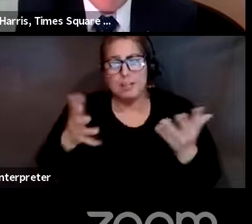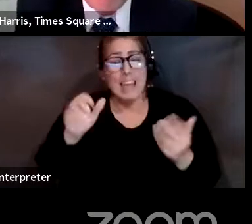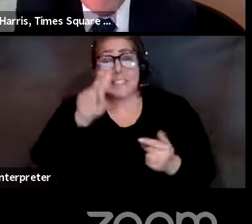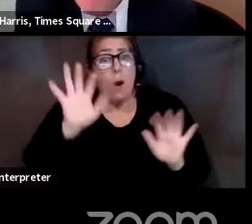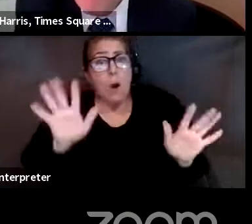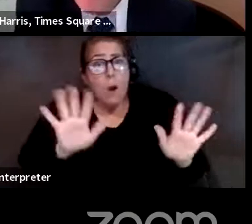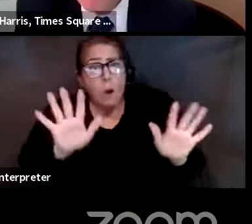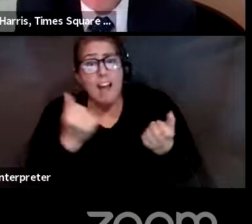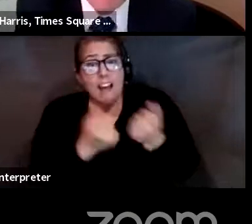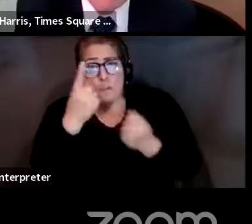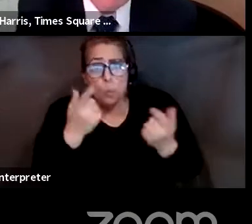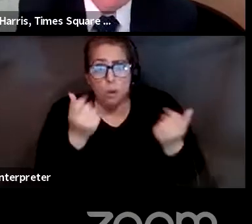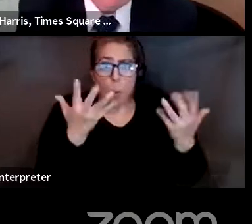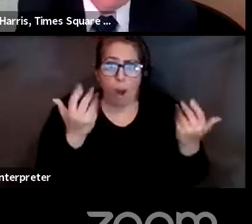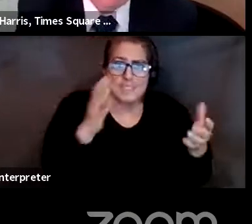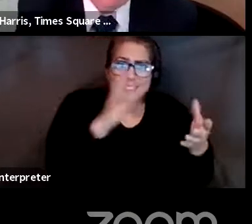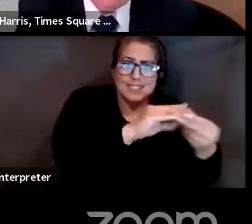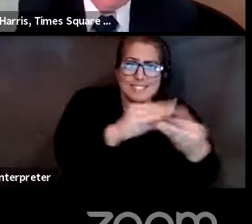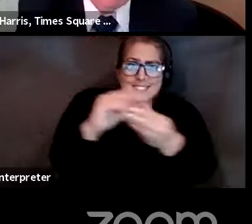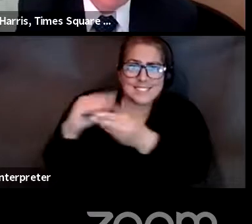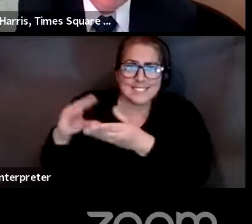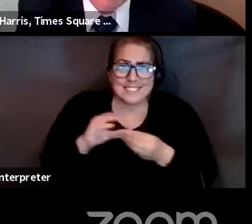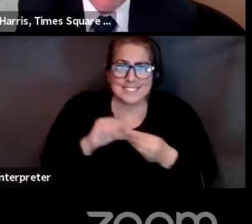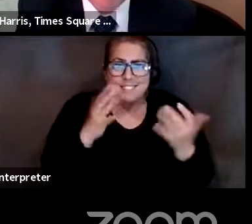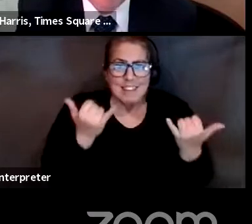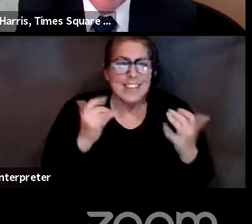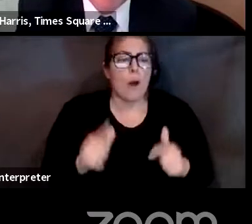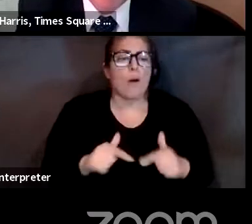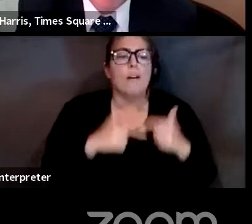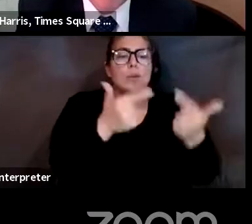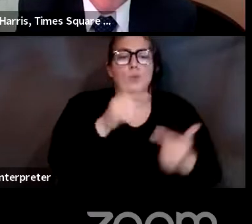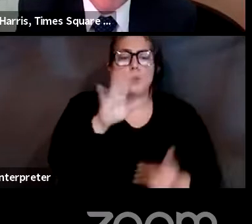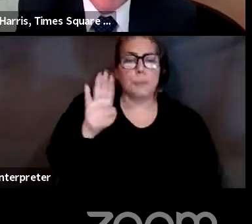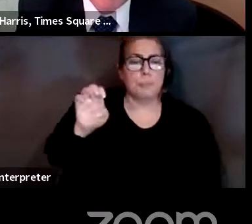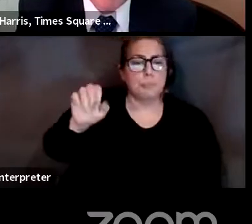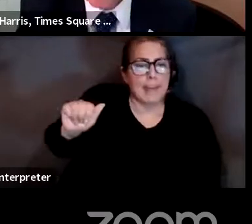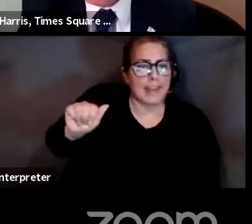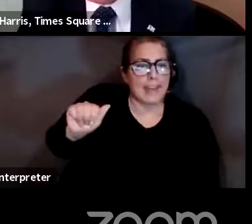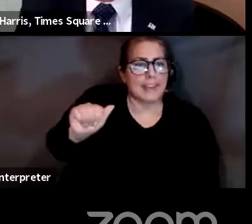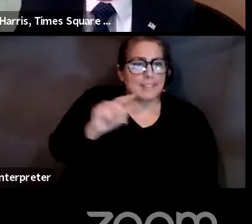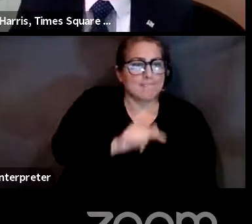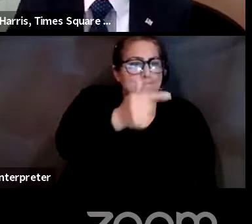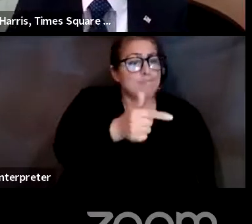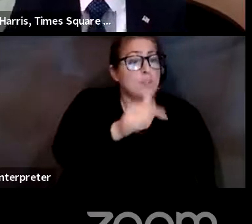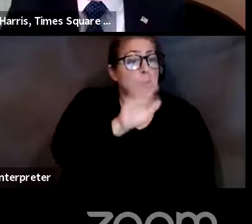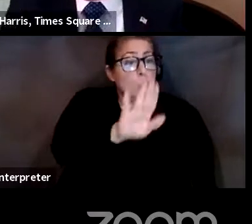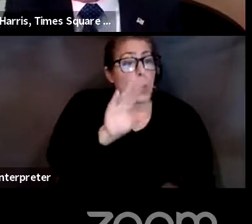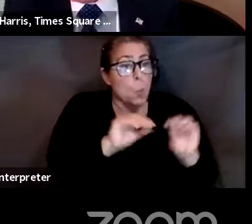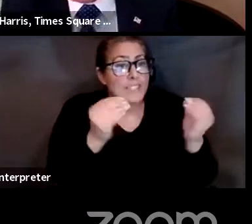so let's turn to Bea now. So your organization is